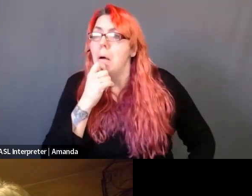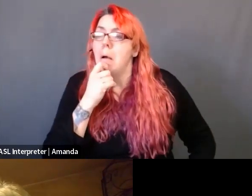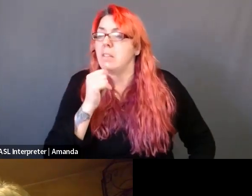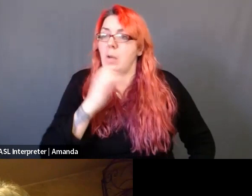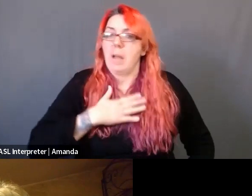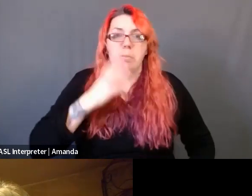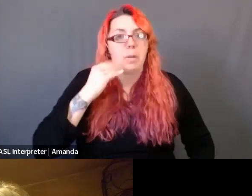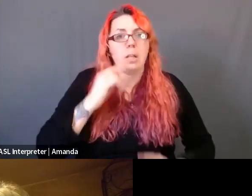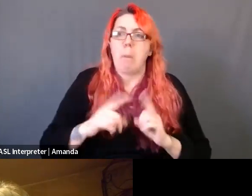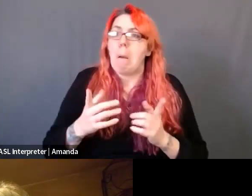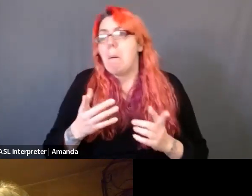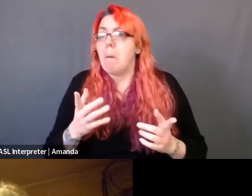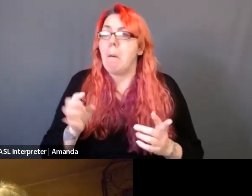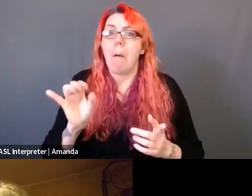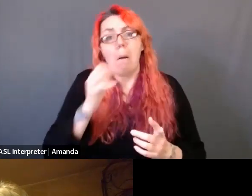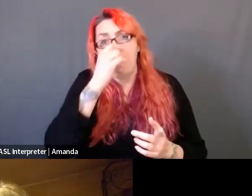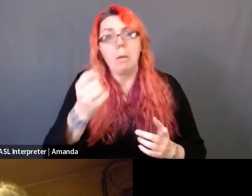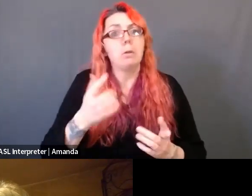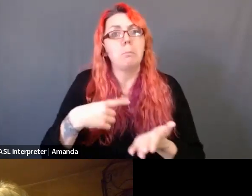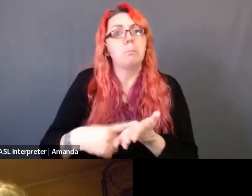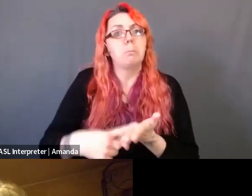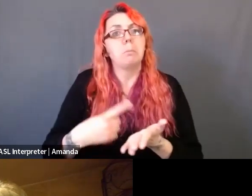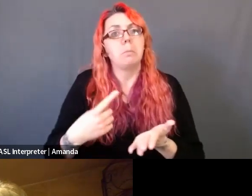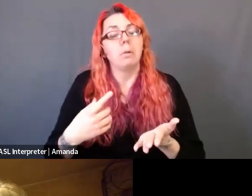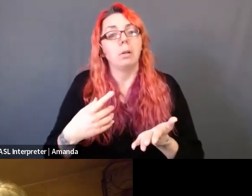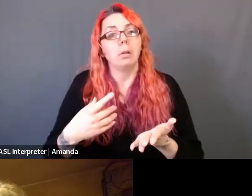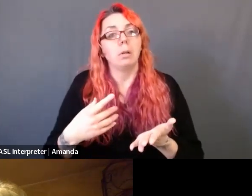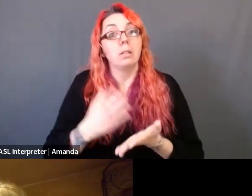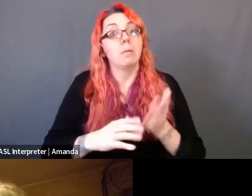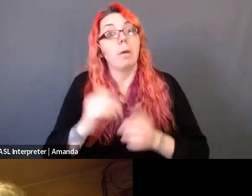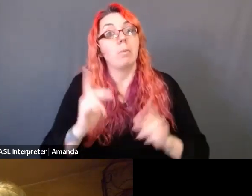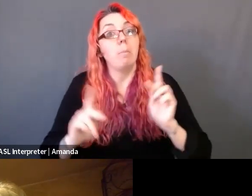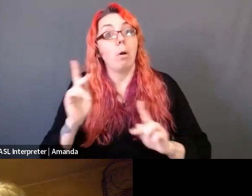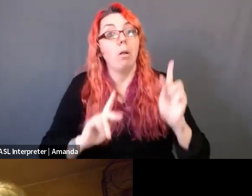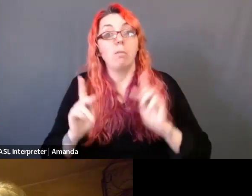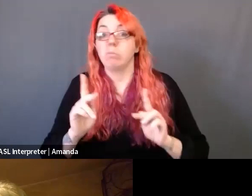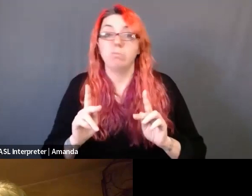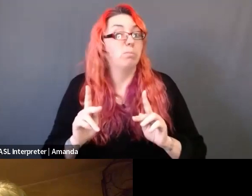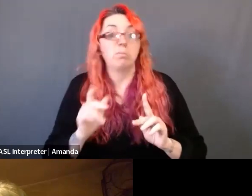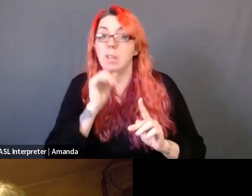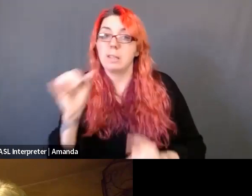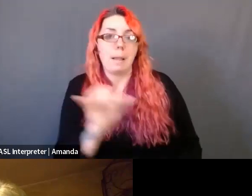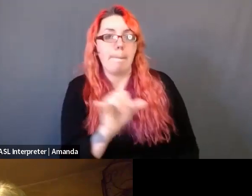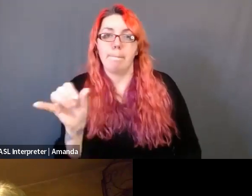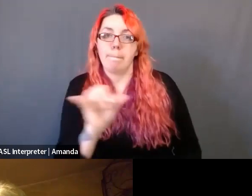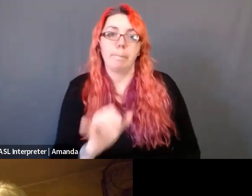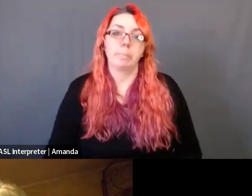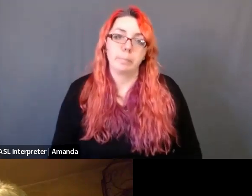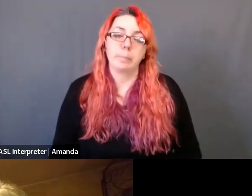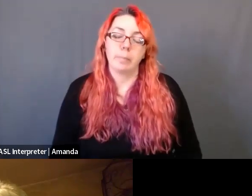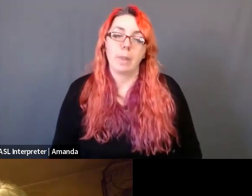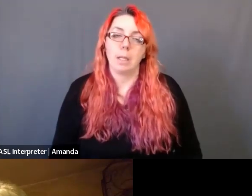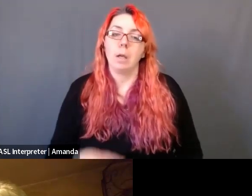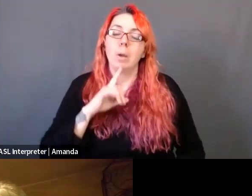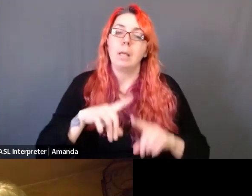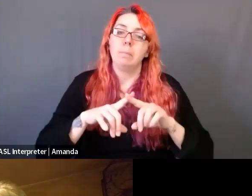feel, objectively, even though I think that's also a very contested term, because I think always a subjectivity in how we're